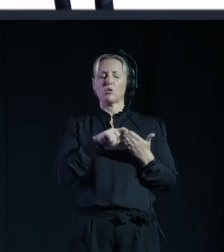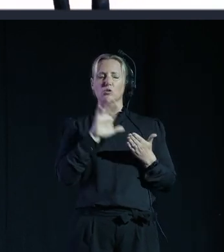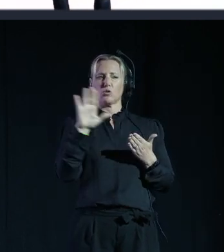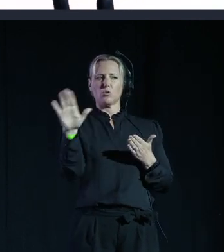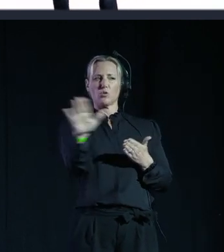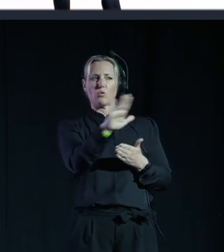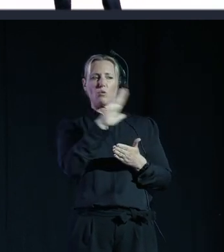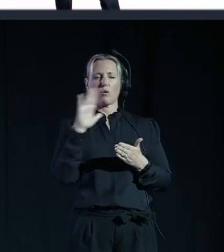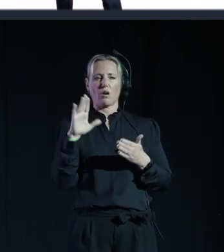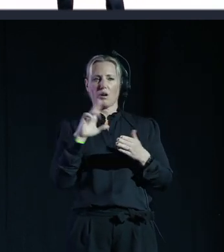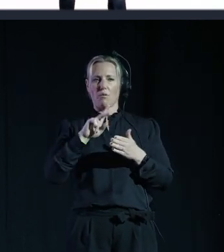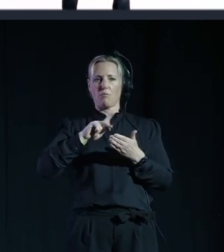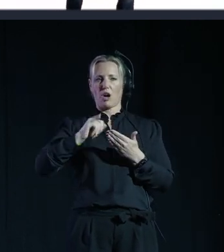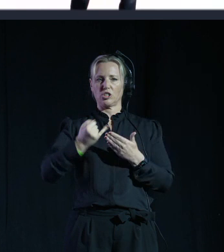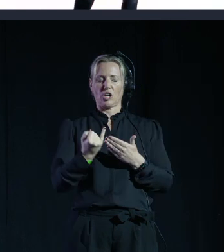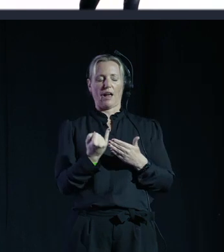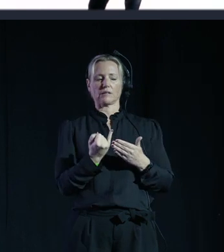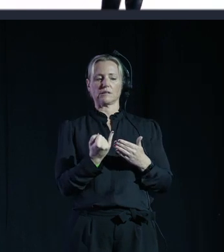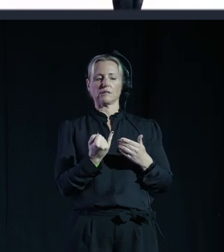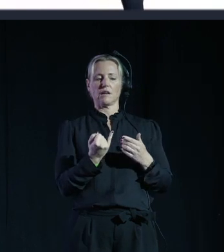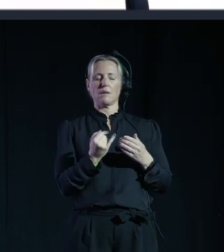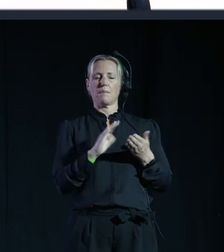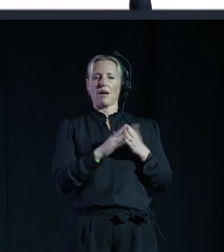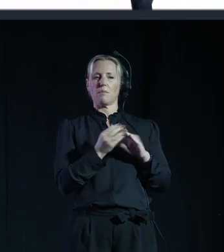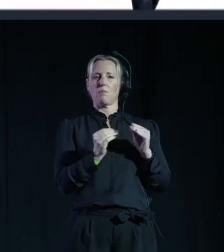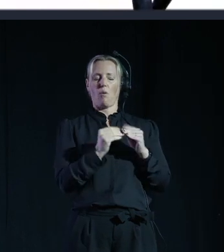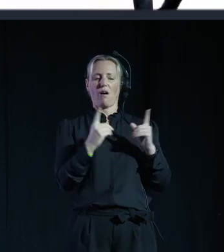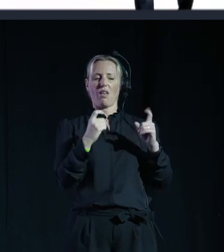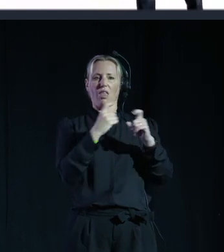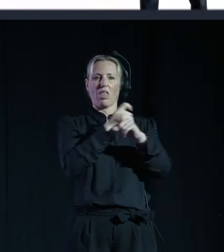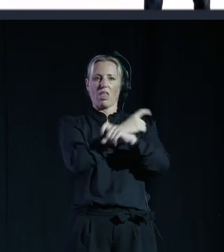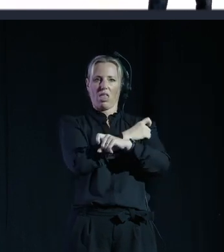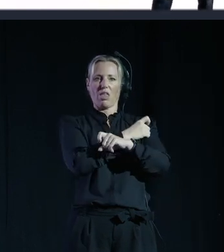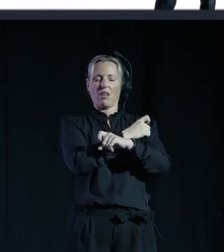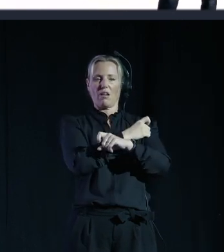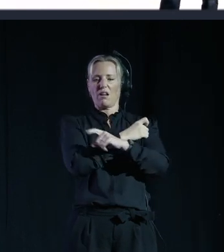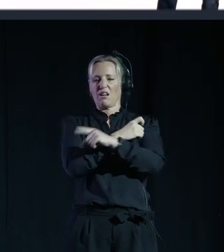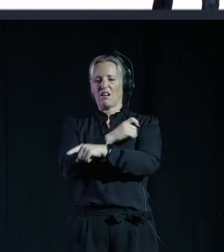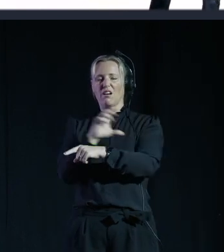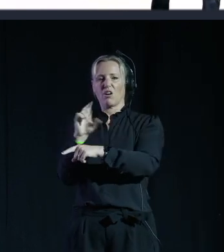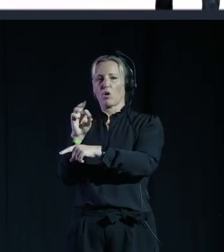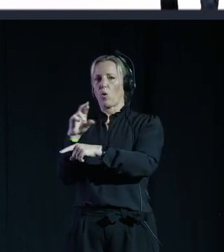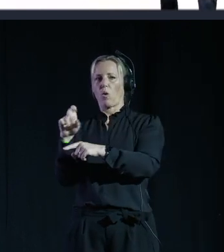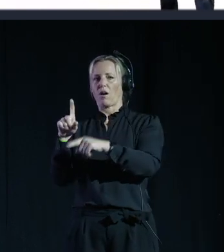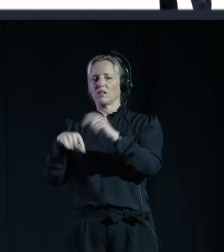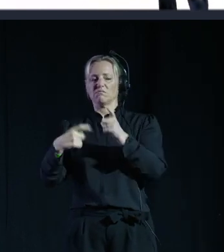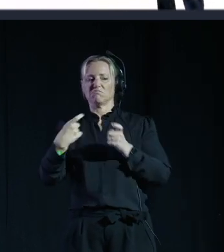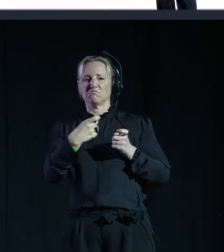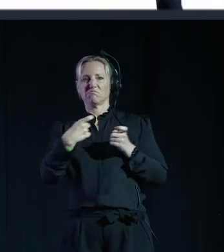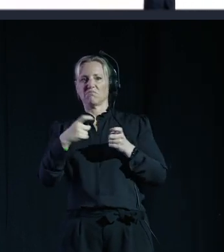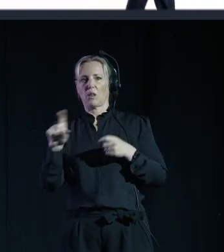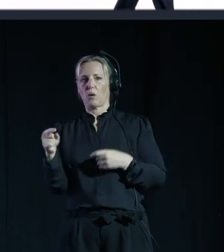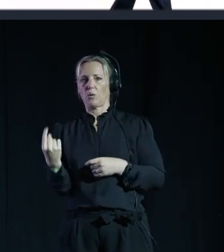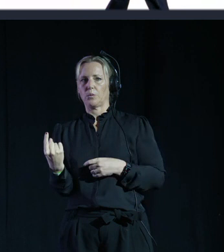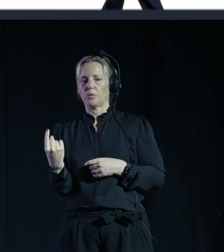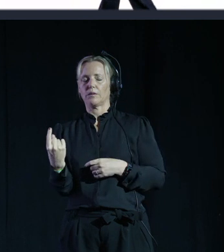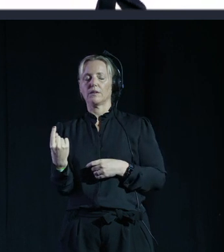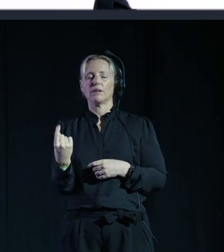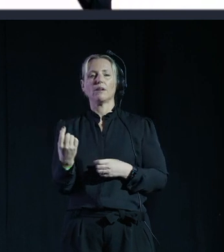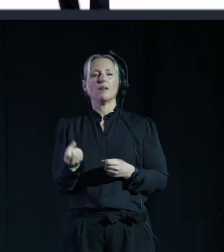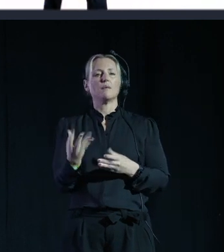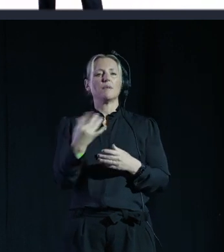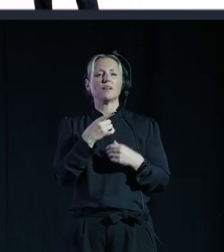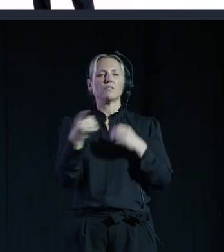complexity. And in some ways, there were things that you needed that Core couldn't do alone. Many of you are building